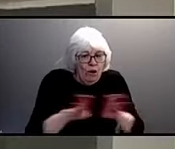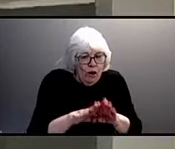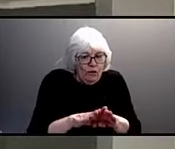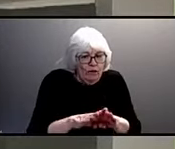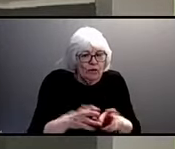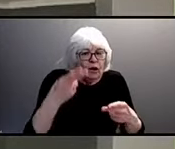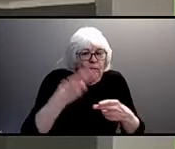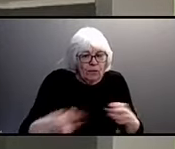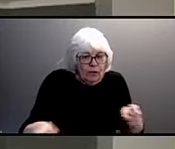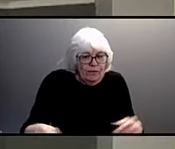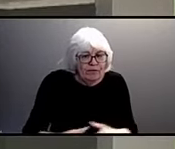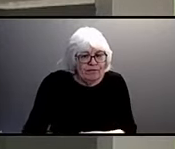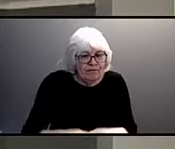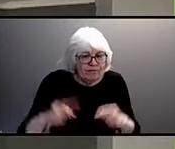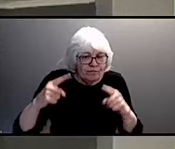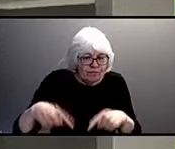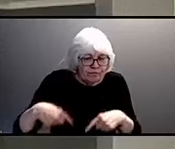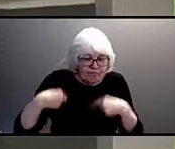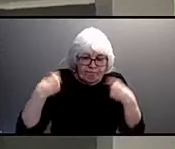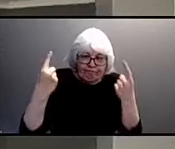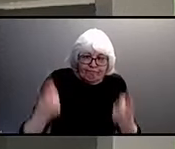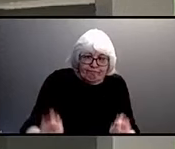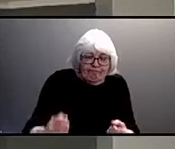10 days has been, you know,